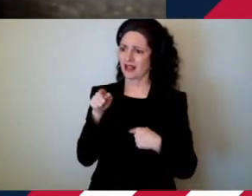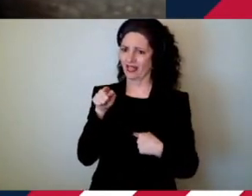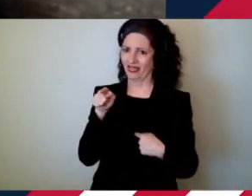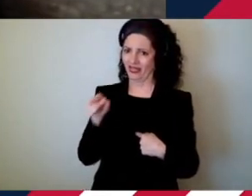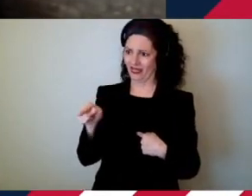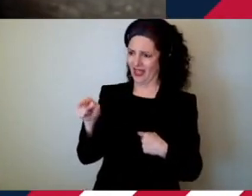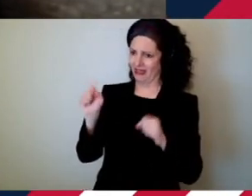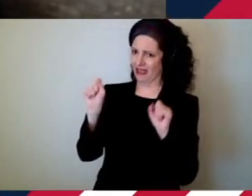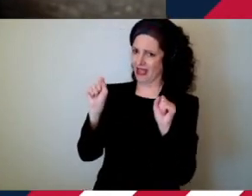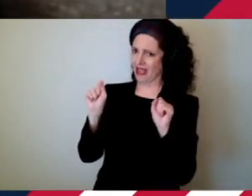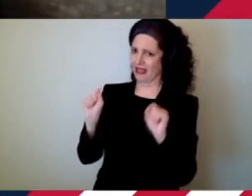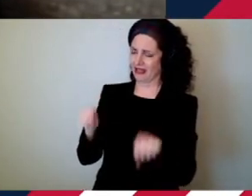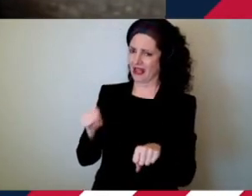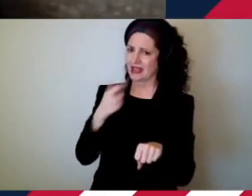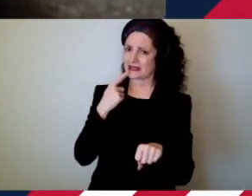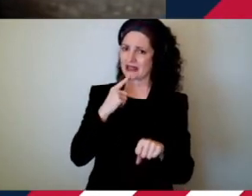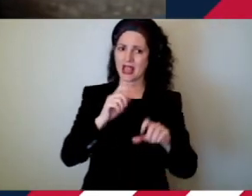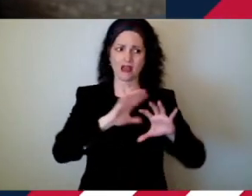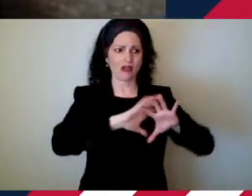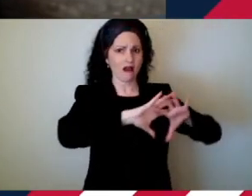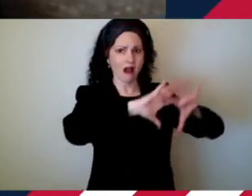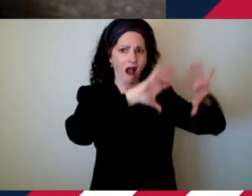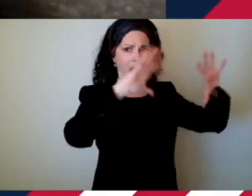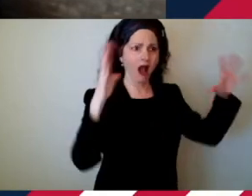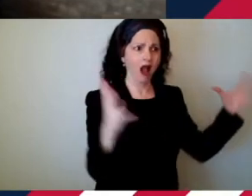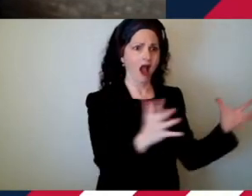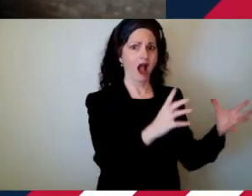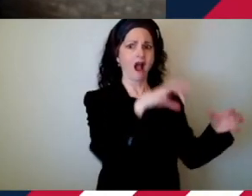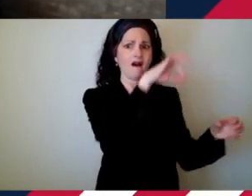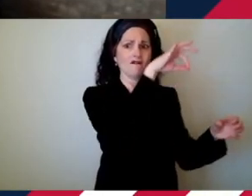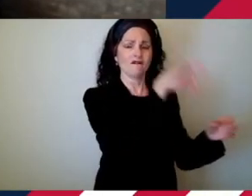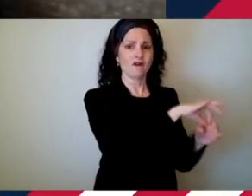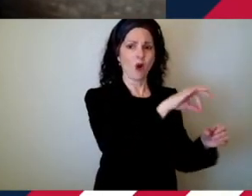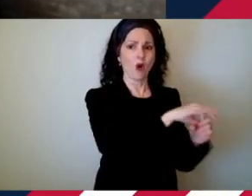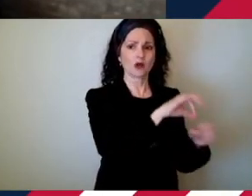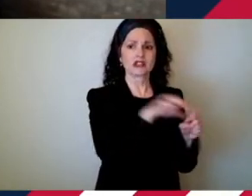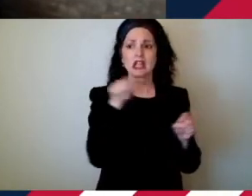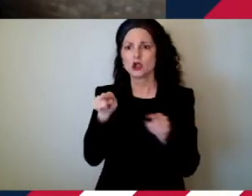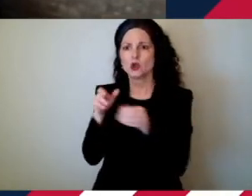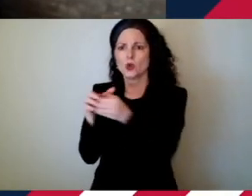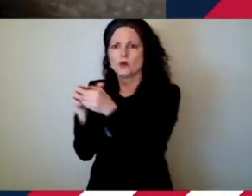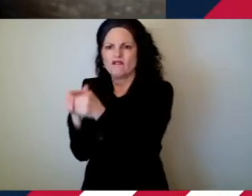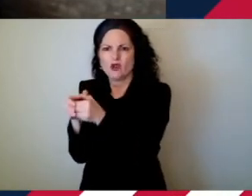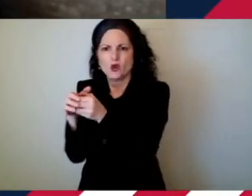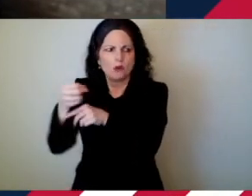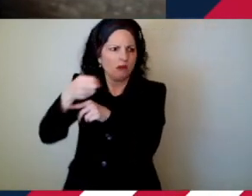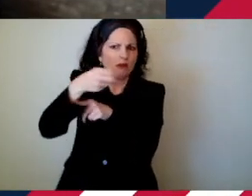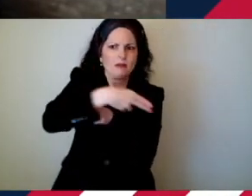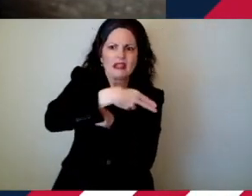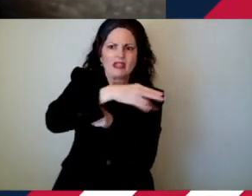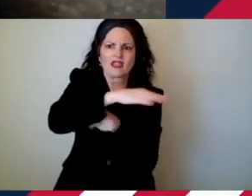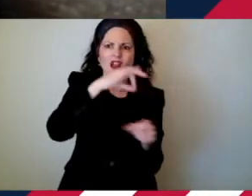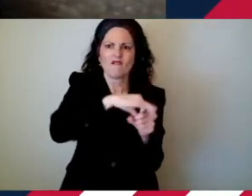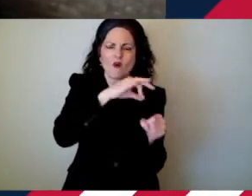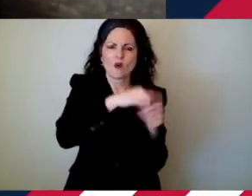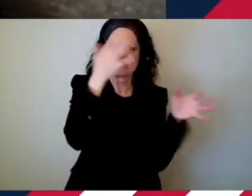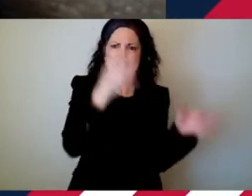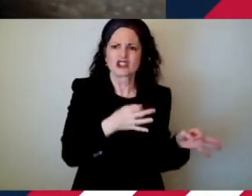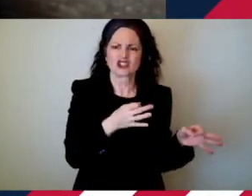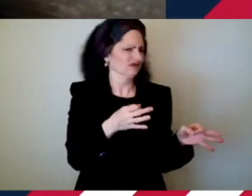override the wishes of the votes of the Democratic voters in the 50 states. This is not a crazy